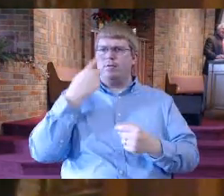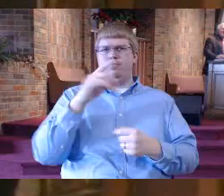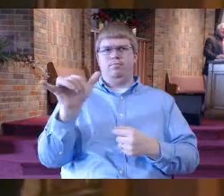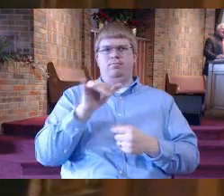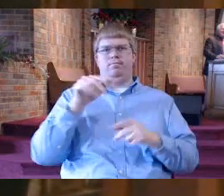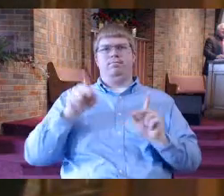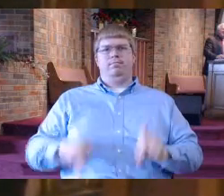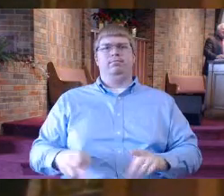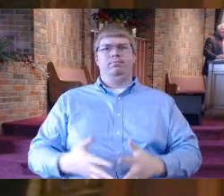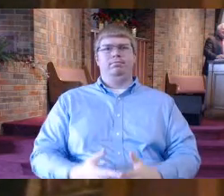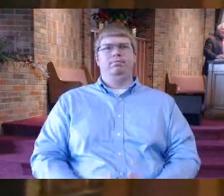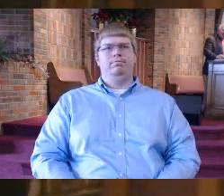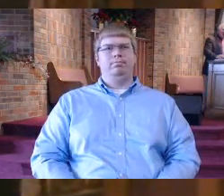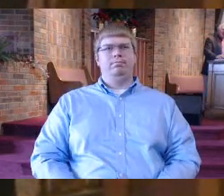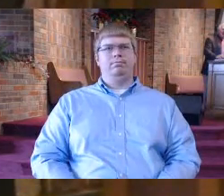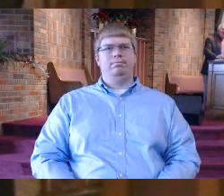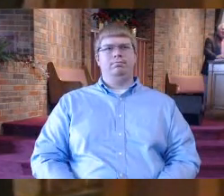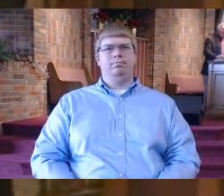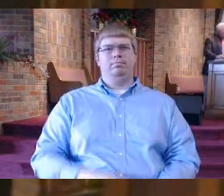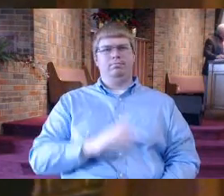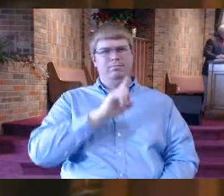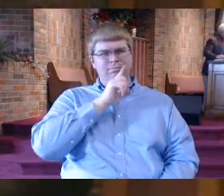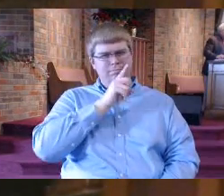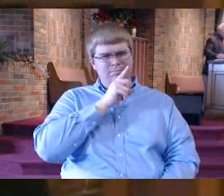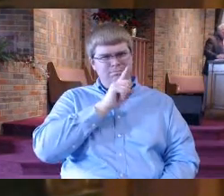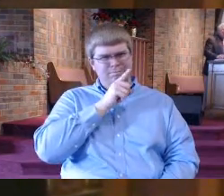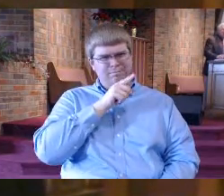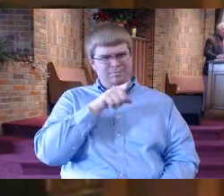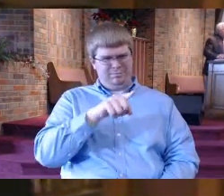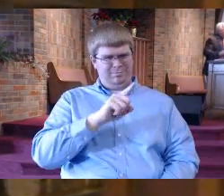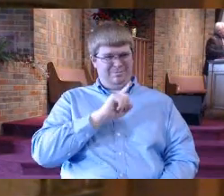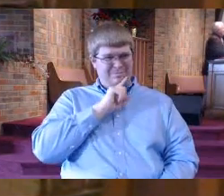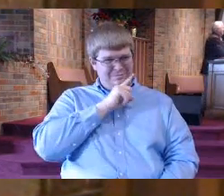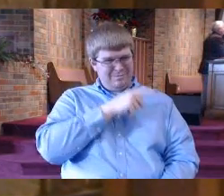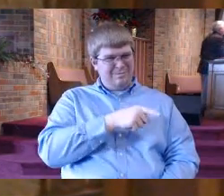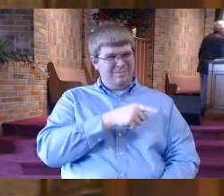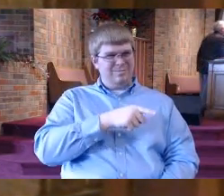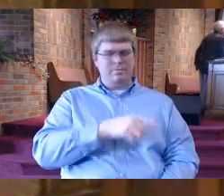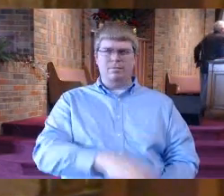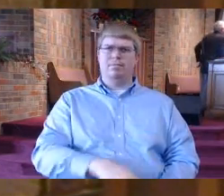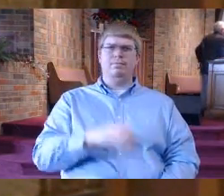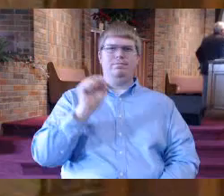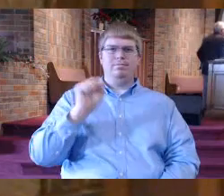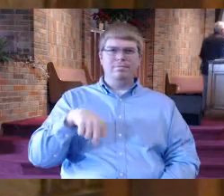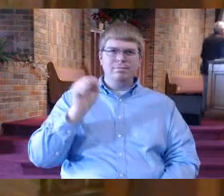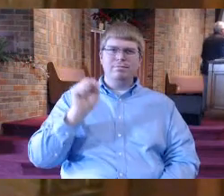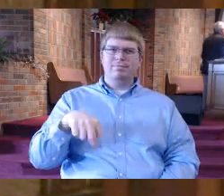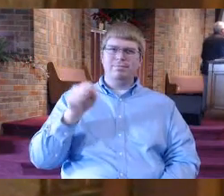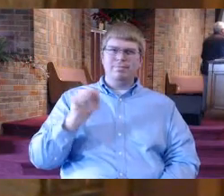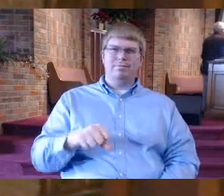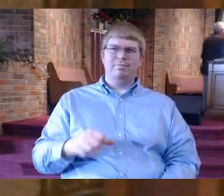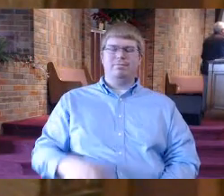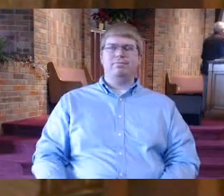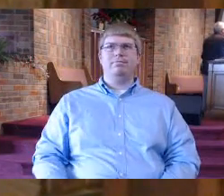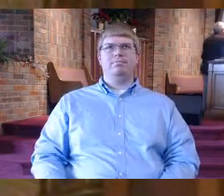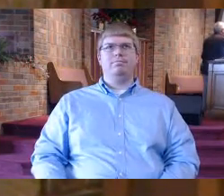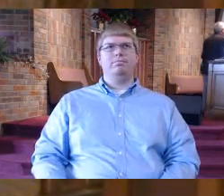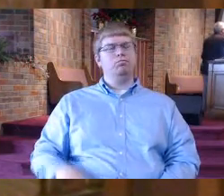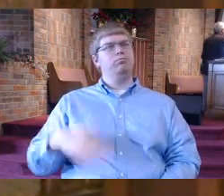Really? Are you sure about that? Absolutely sure. Well, how about that?